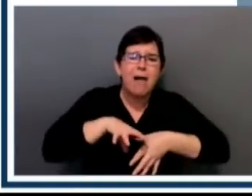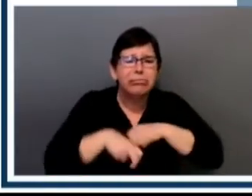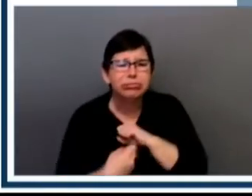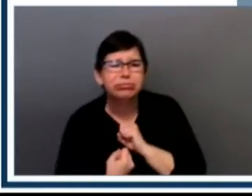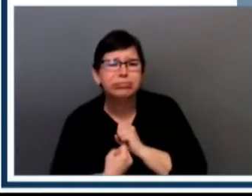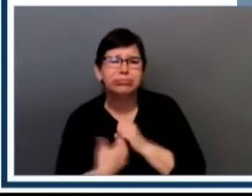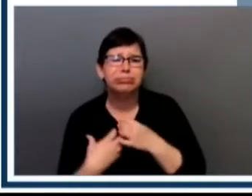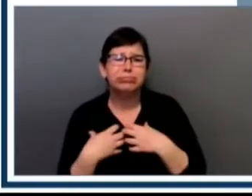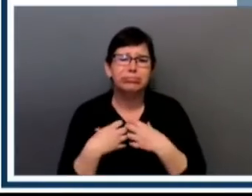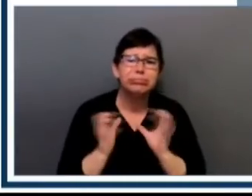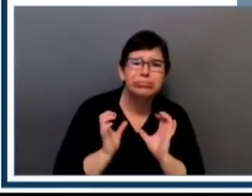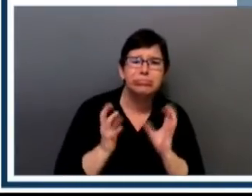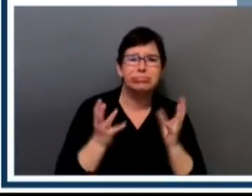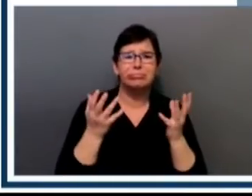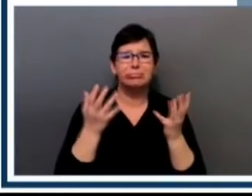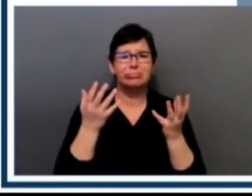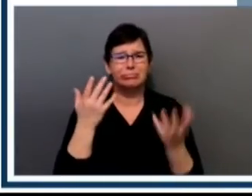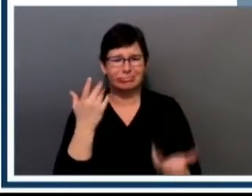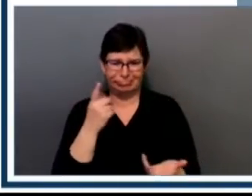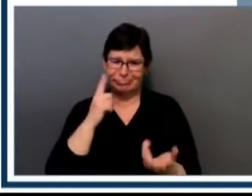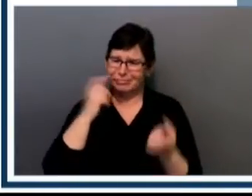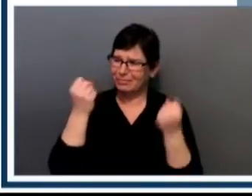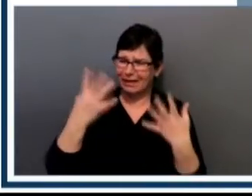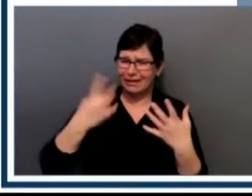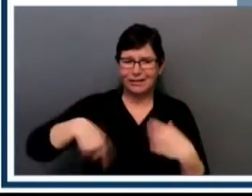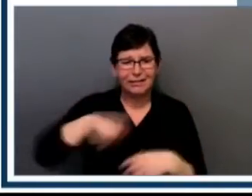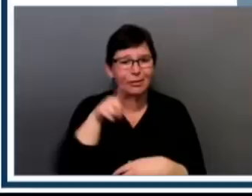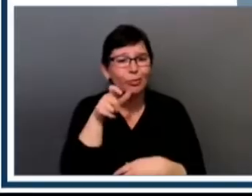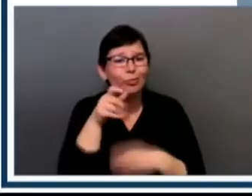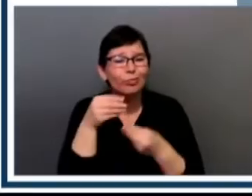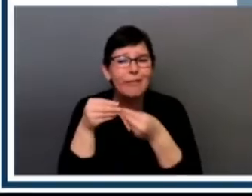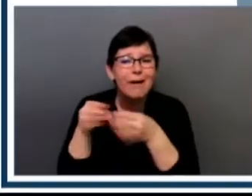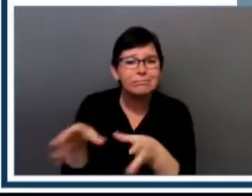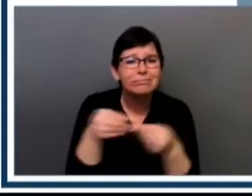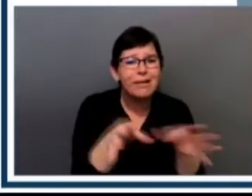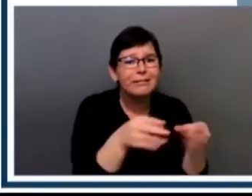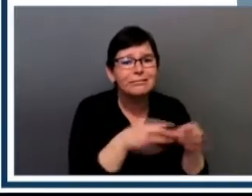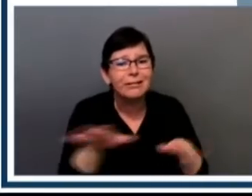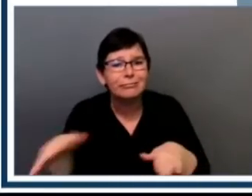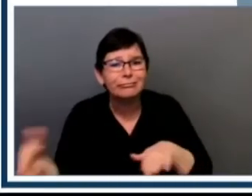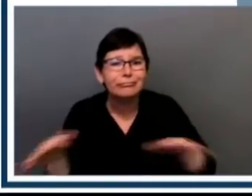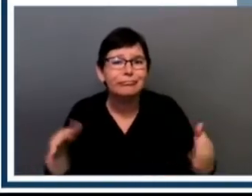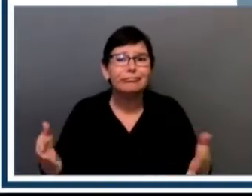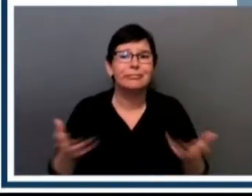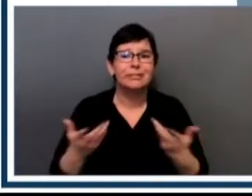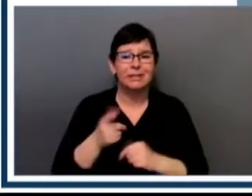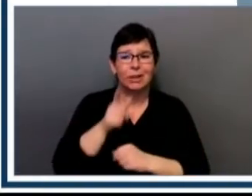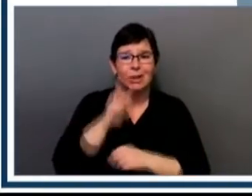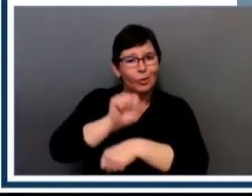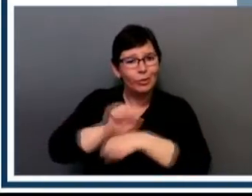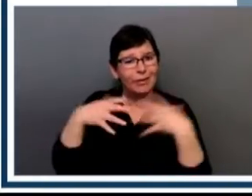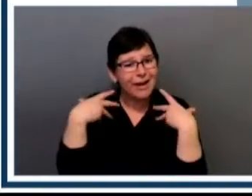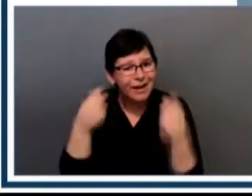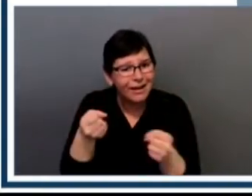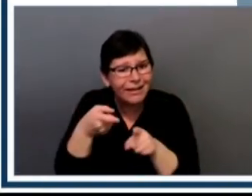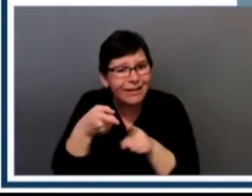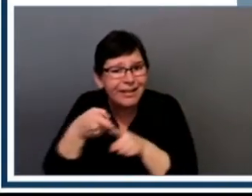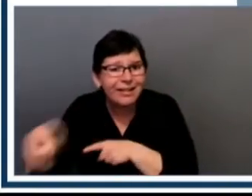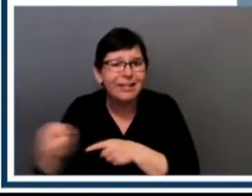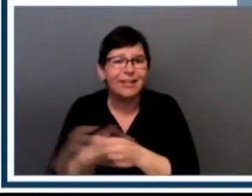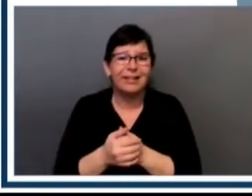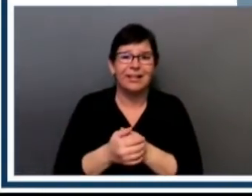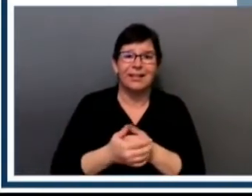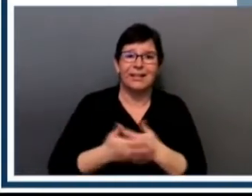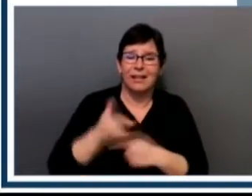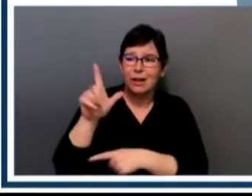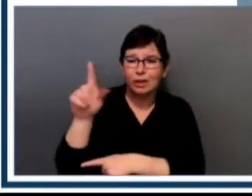entertainment and service industries, it has been particularly difficult. There are a lot of people who are ready to get back to something that